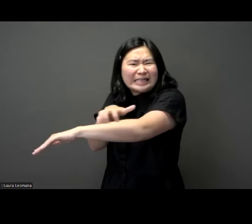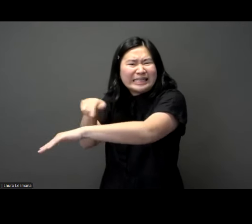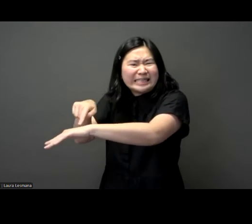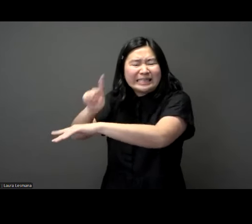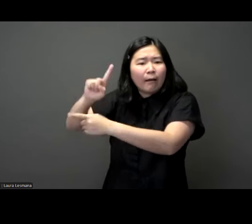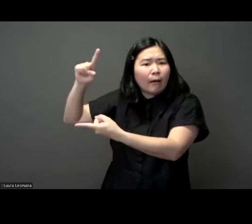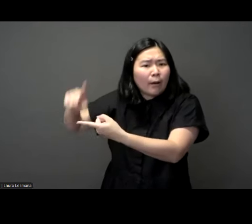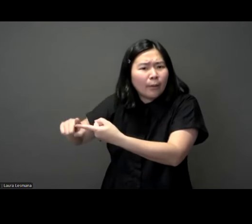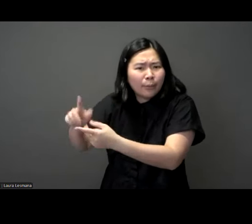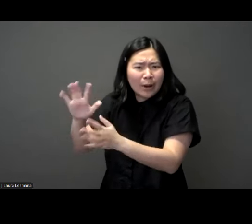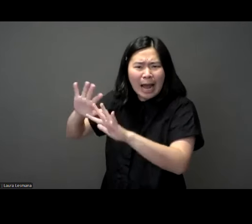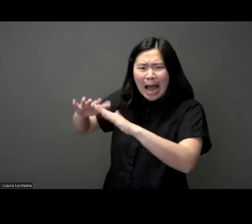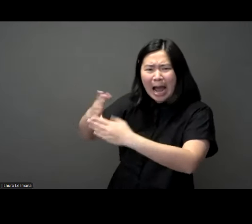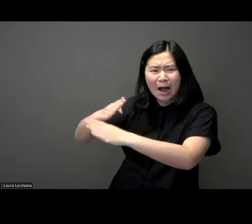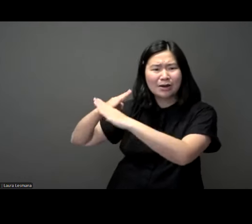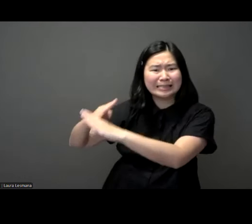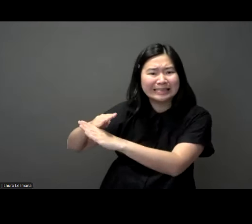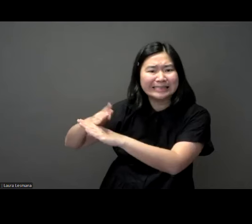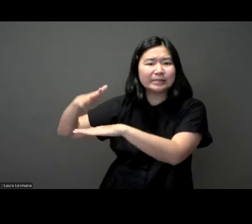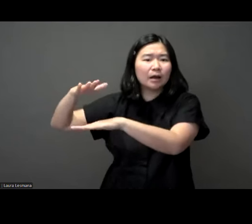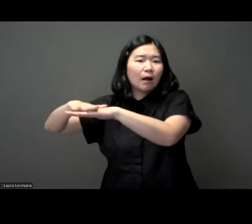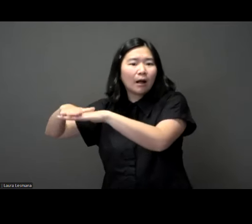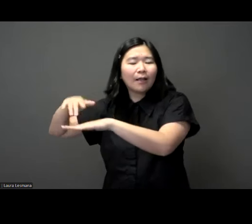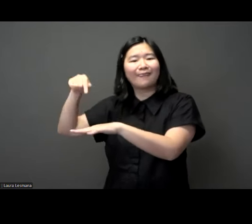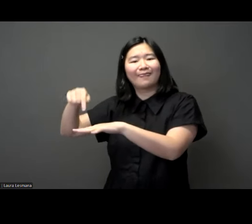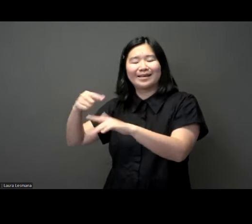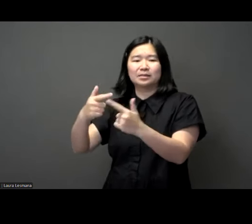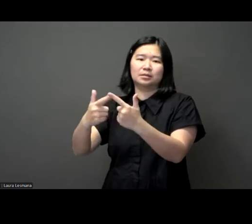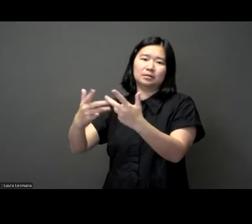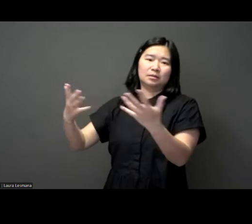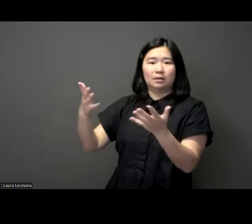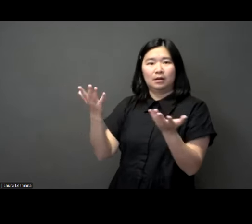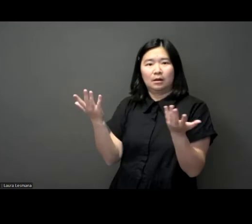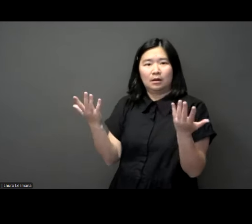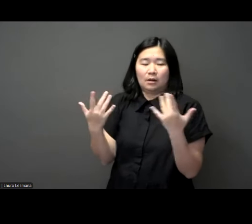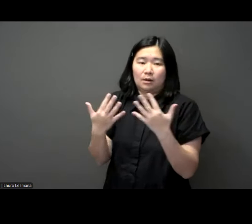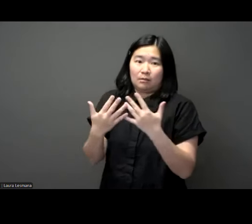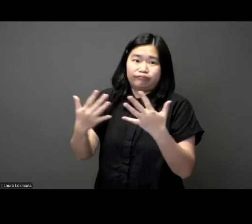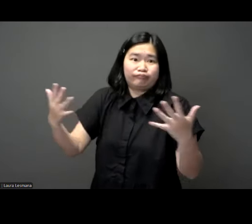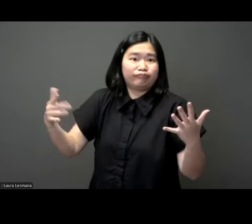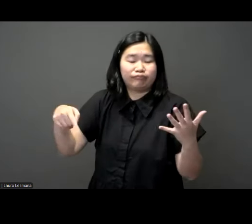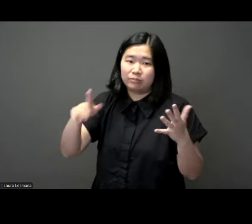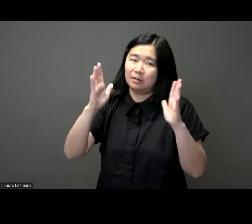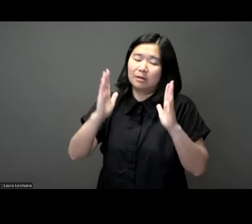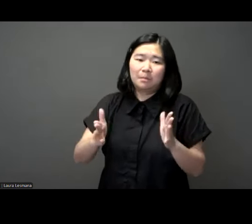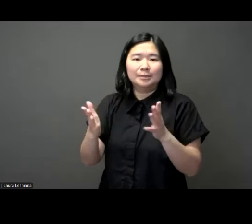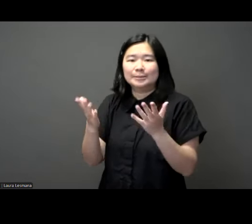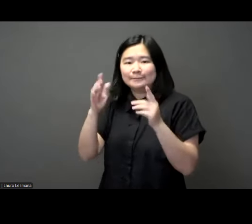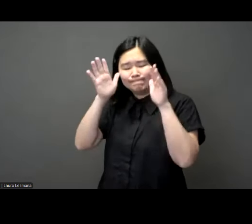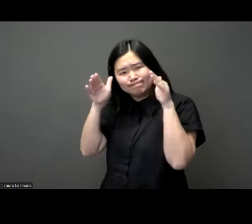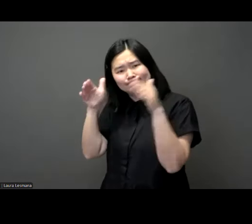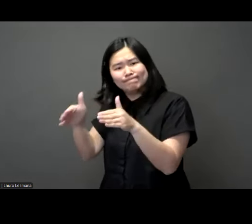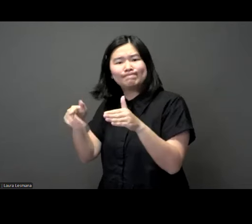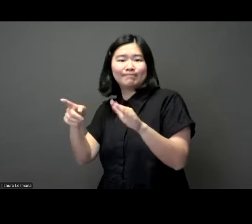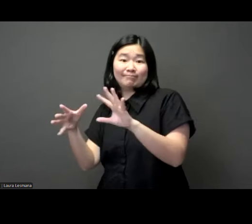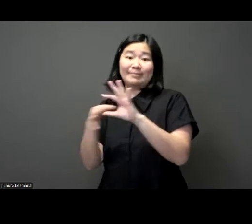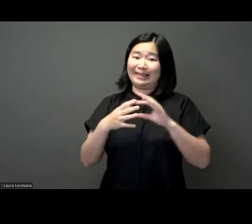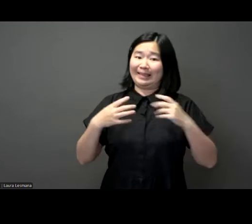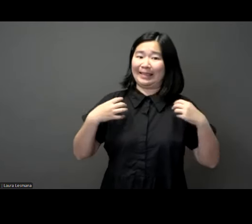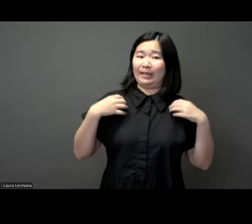equitable and sustainable health outcomes. So the Pan American Health Organization has placed health equity as a key